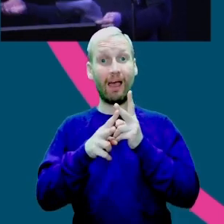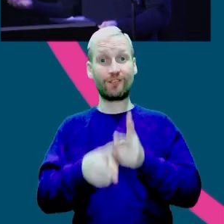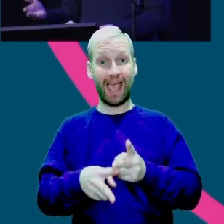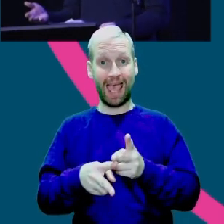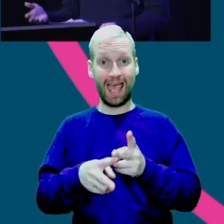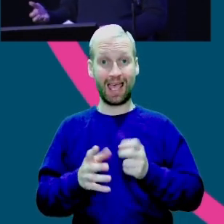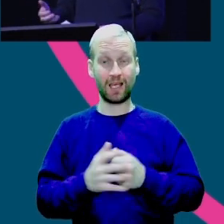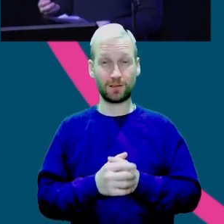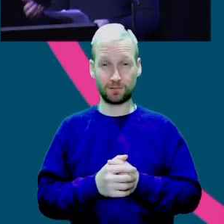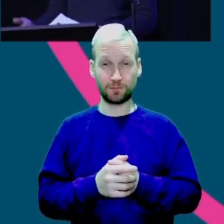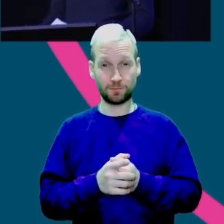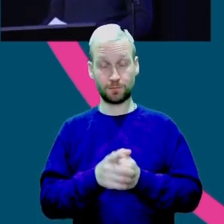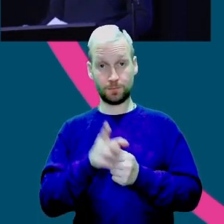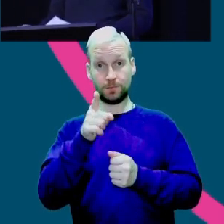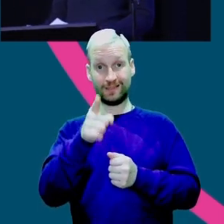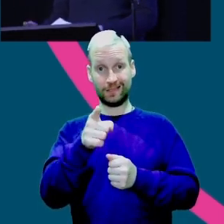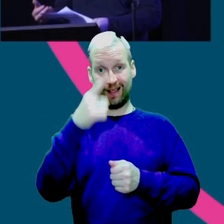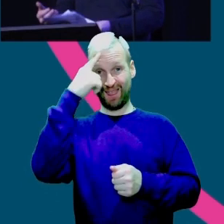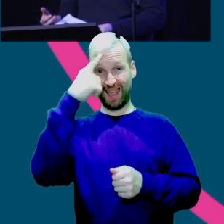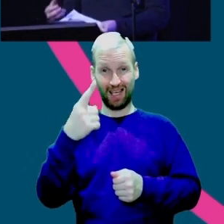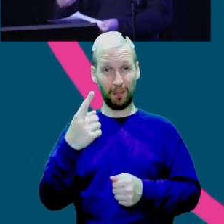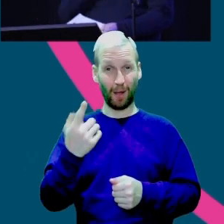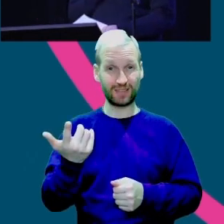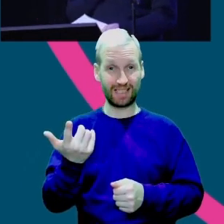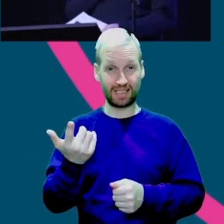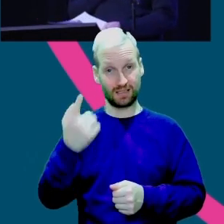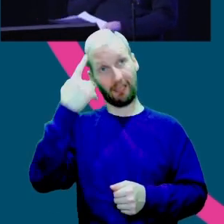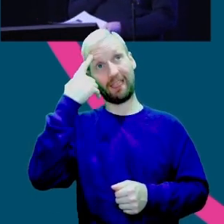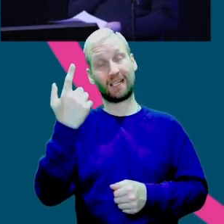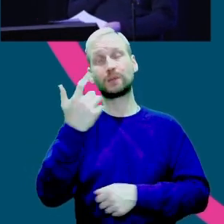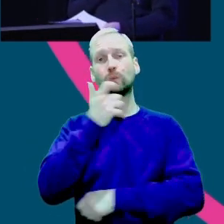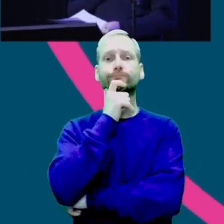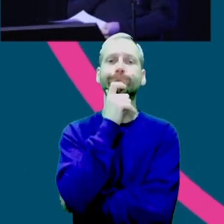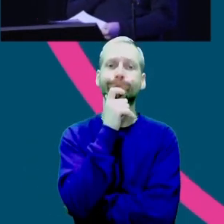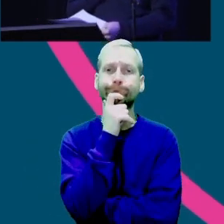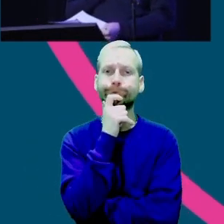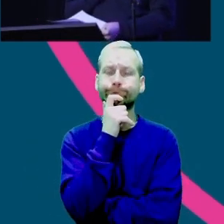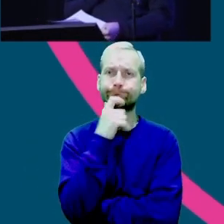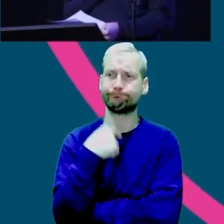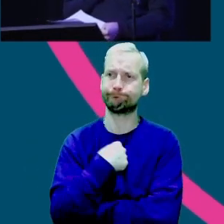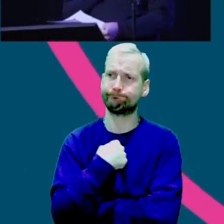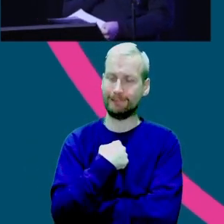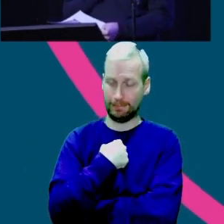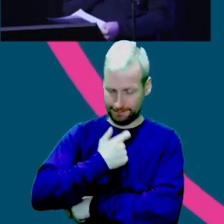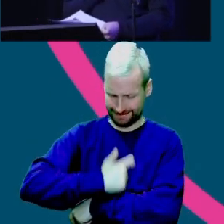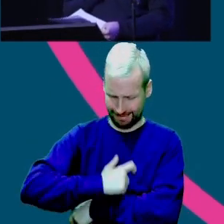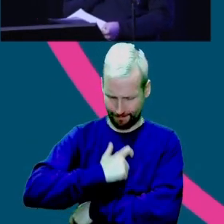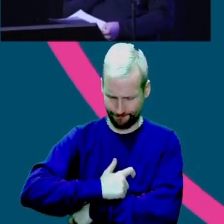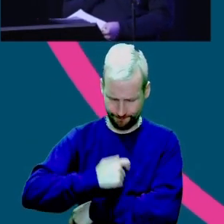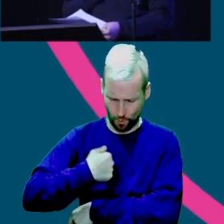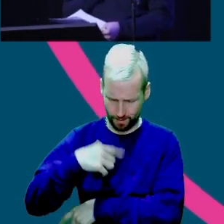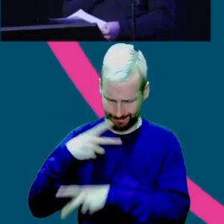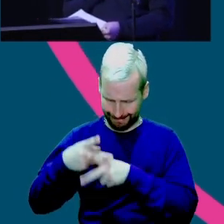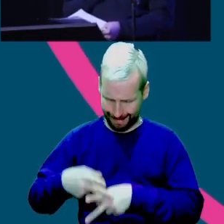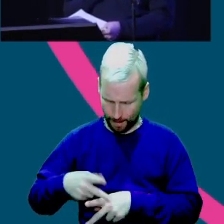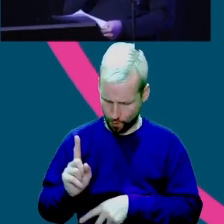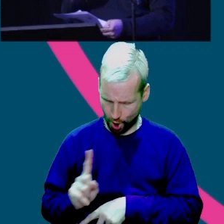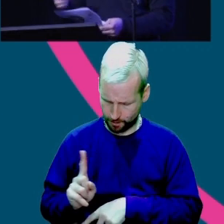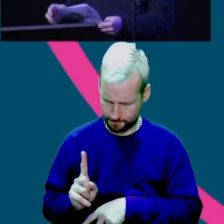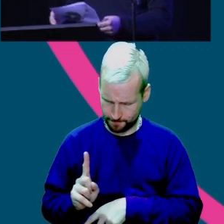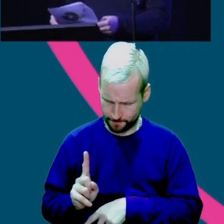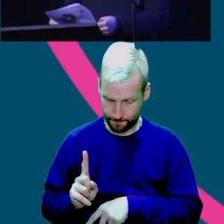So always think about it at a human level, the care that we would like for ourselves and our family. It's no different.